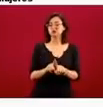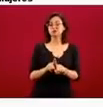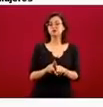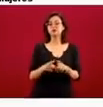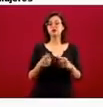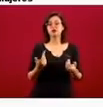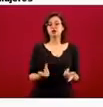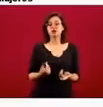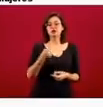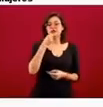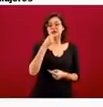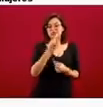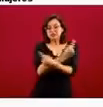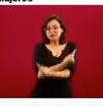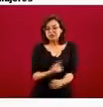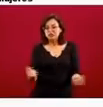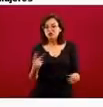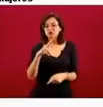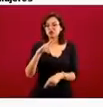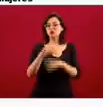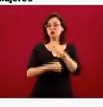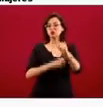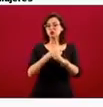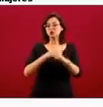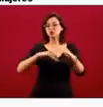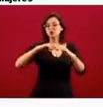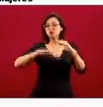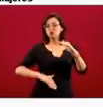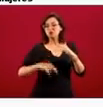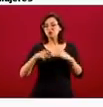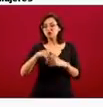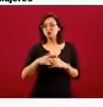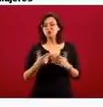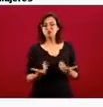relation that we've seen in other countries around the world.